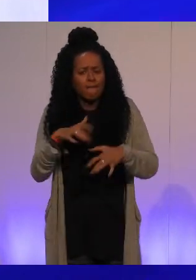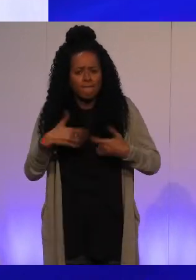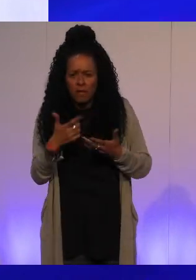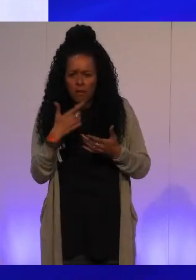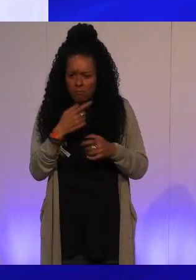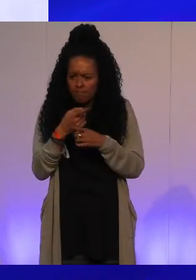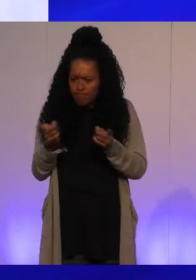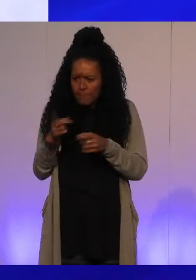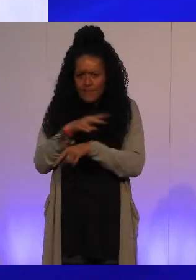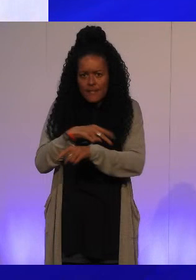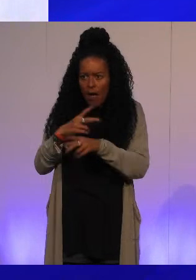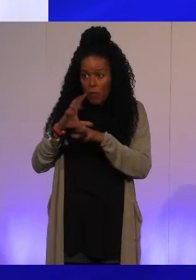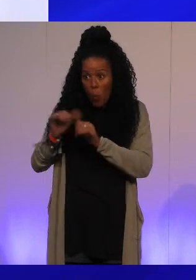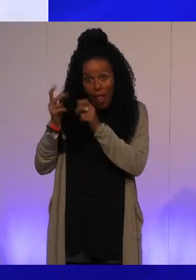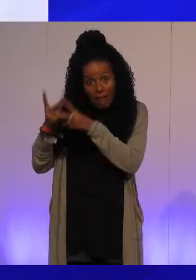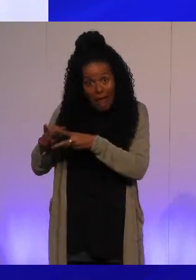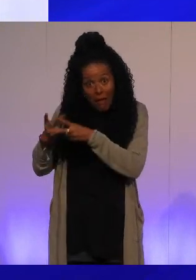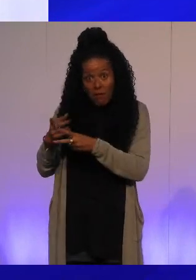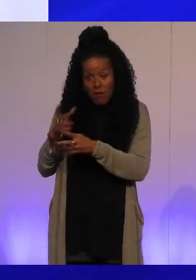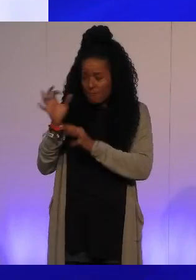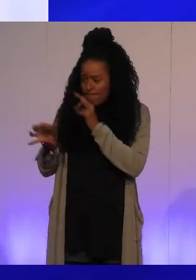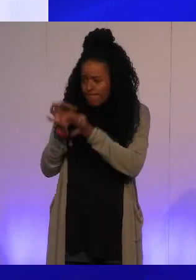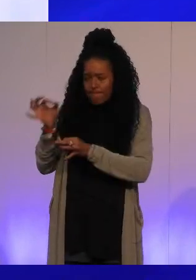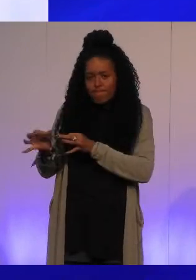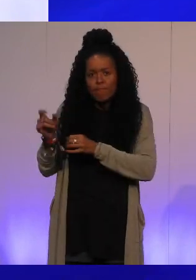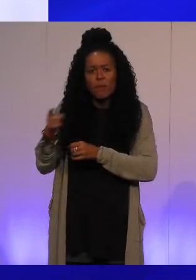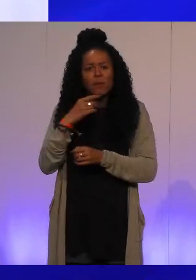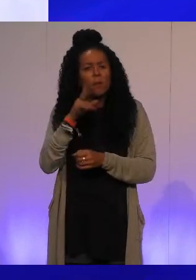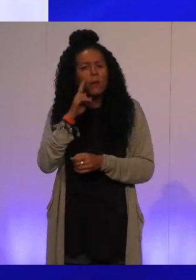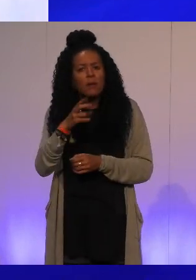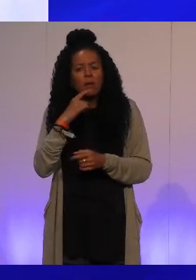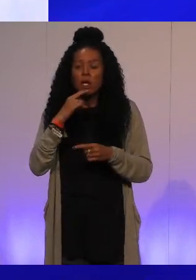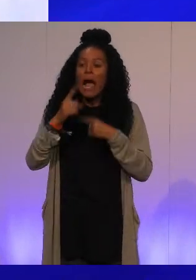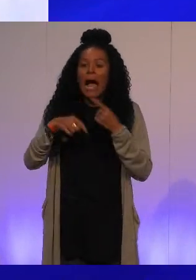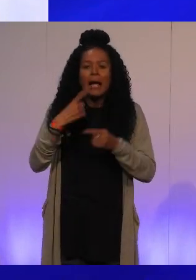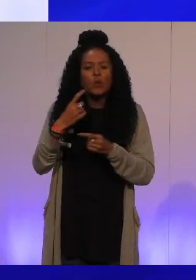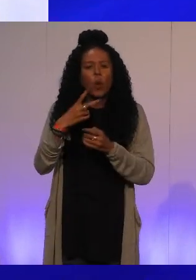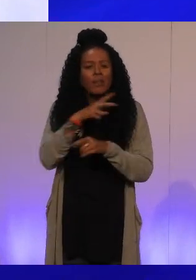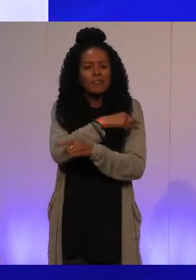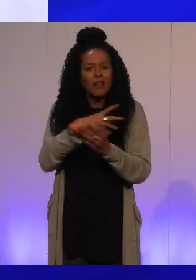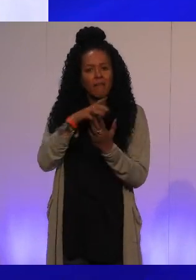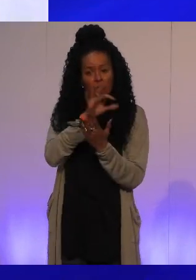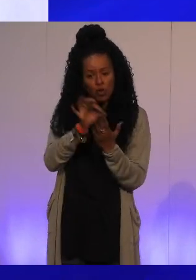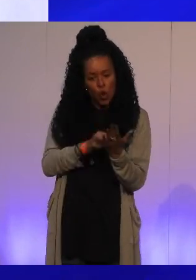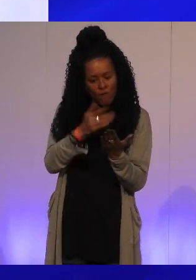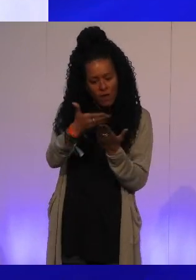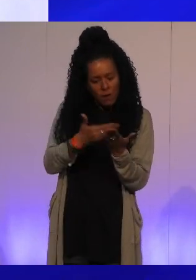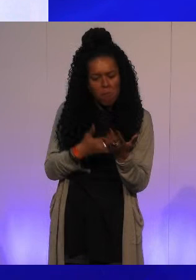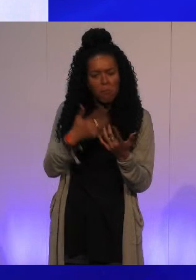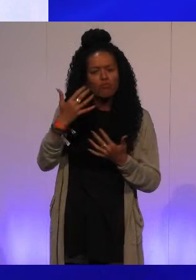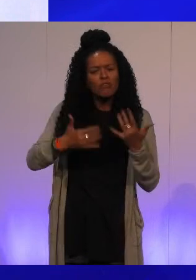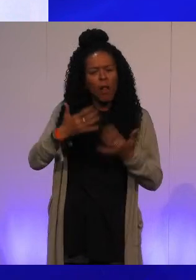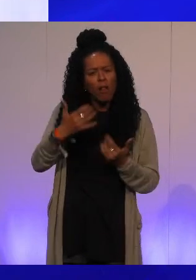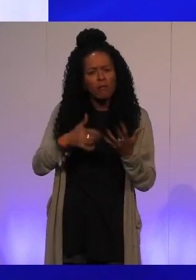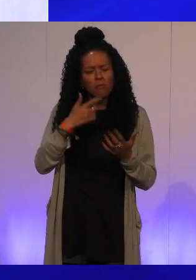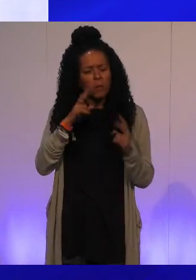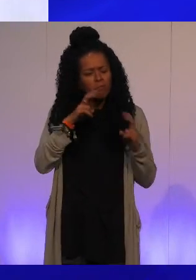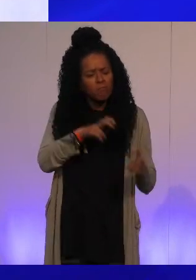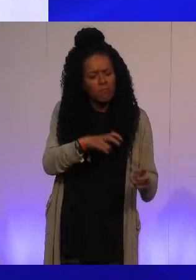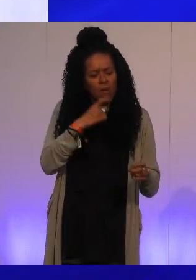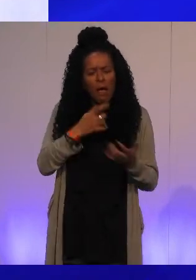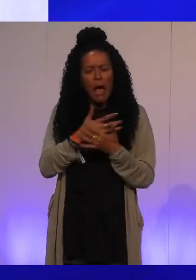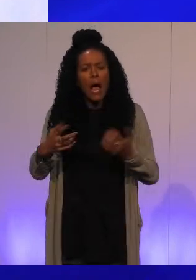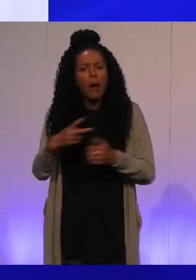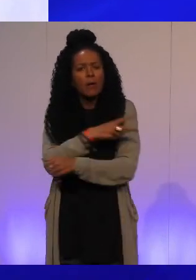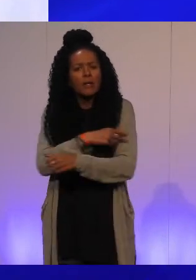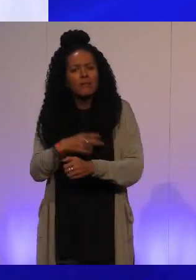for. And we've looked at things like the annual staff survey and the results of that, how many staff are